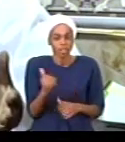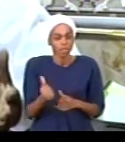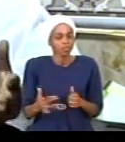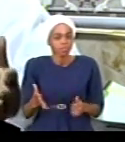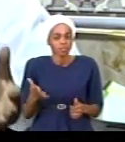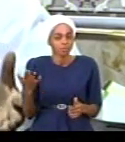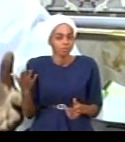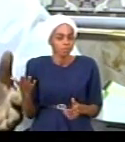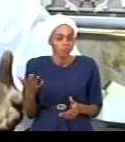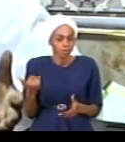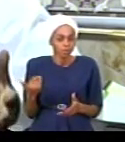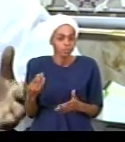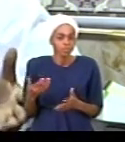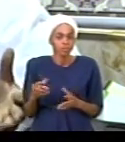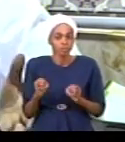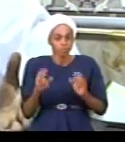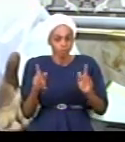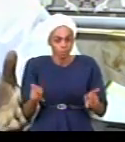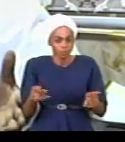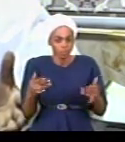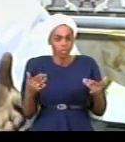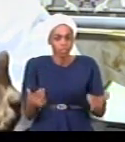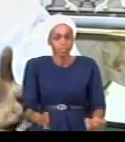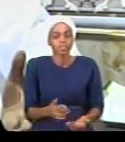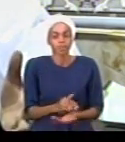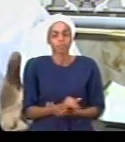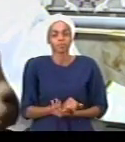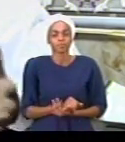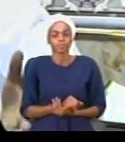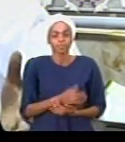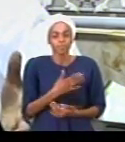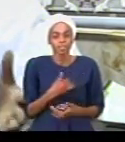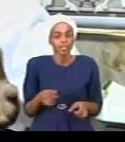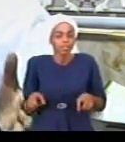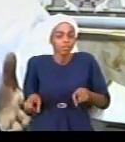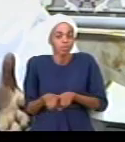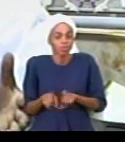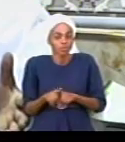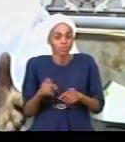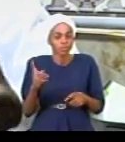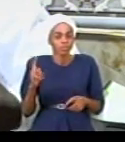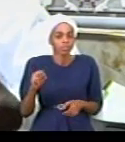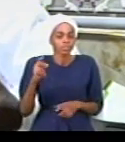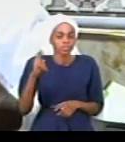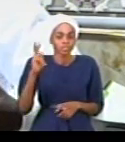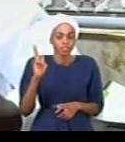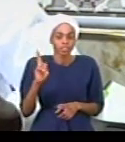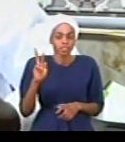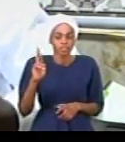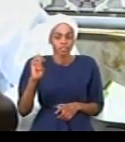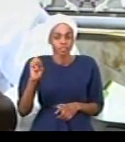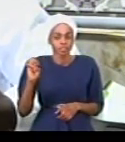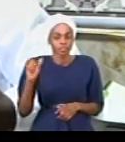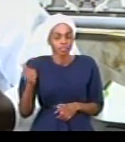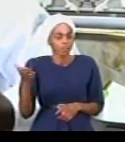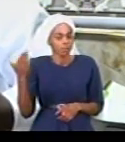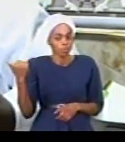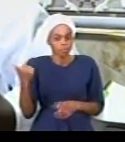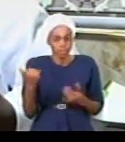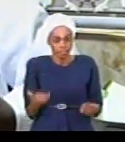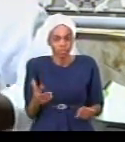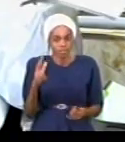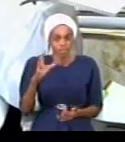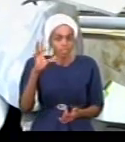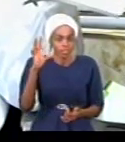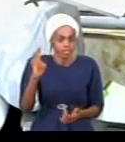also the urea was now 37. He was strong and healthy and sound. It's amazing, it's surprising. The results